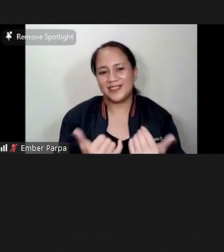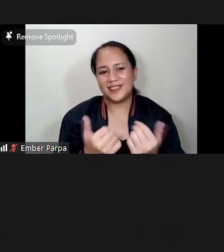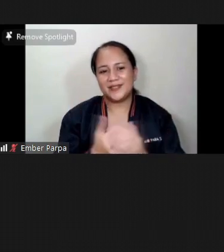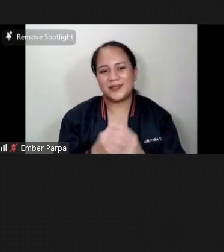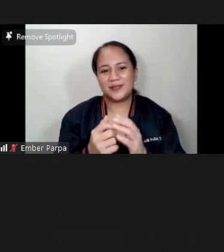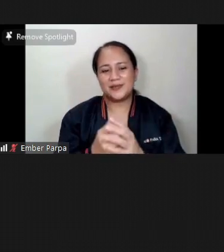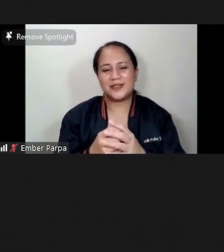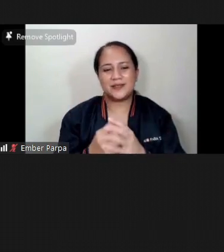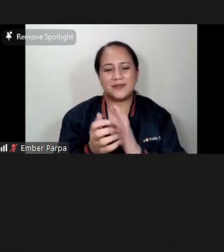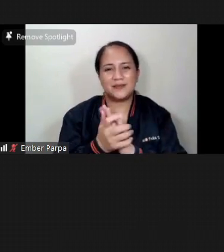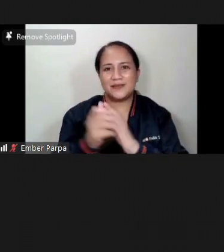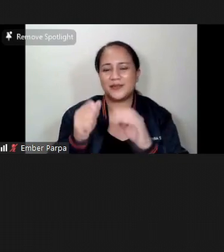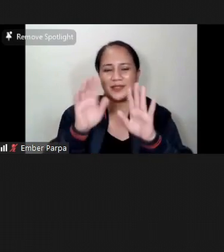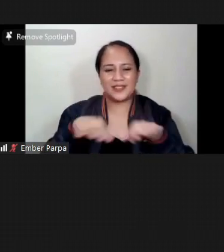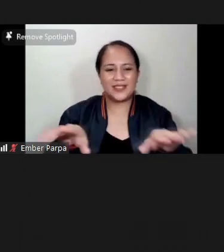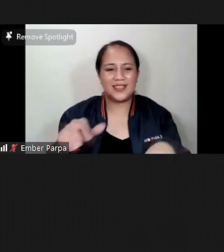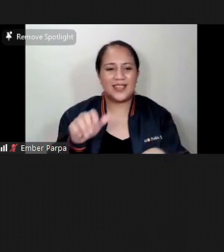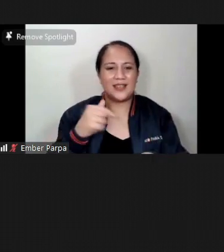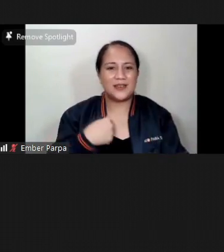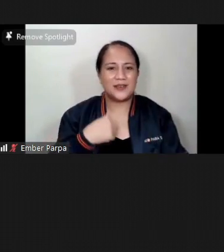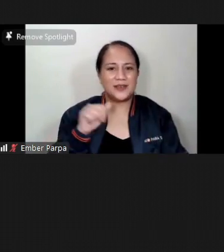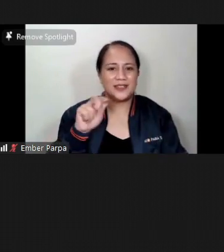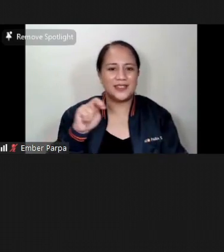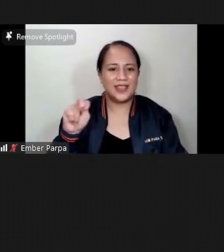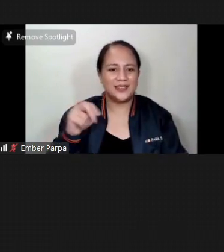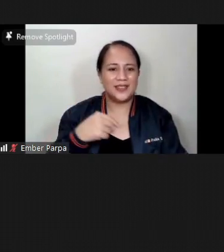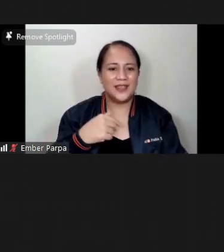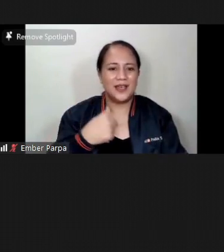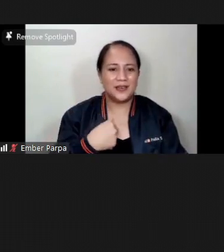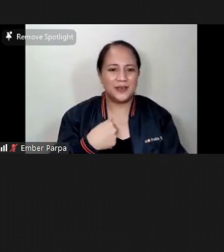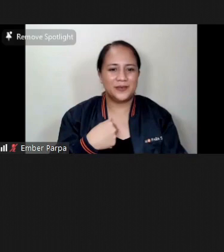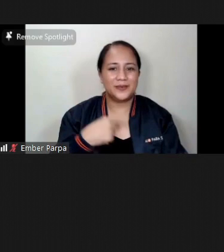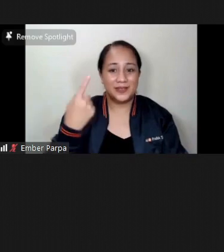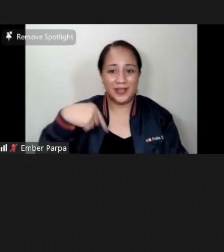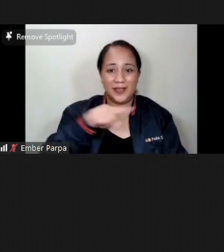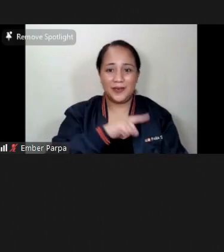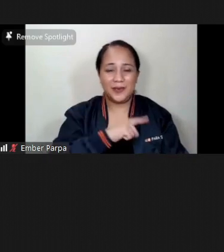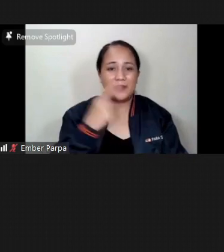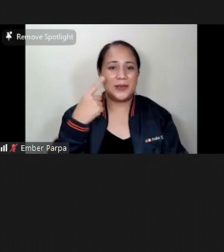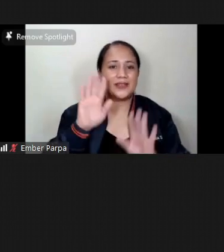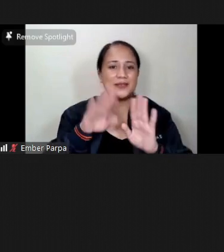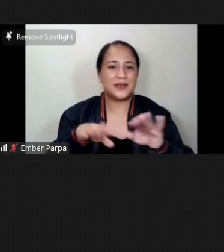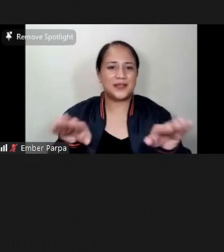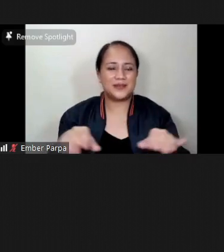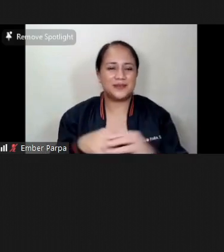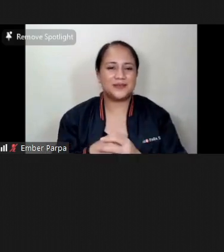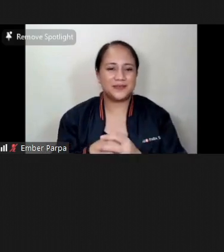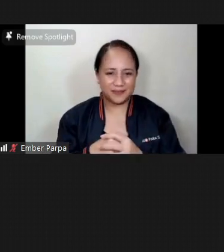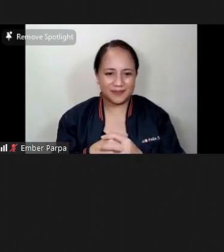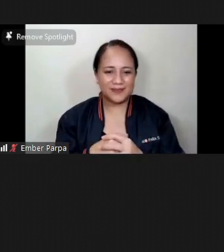for children. Ako si Ann. Ako, tayo, para sa bata.